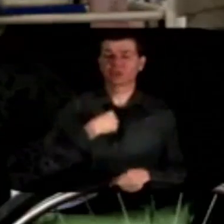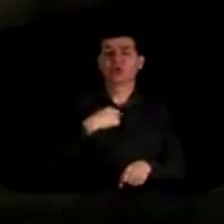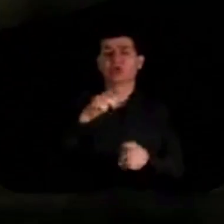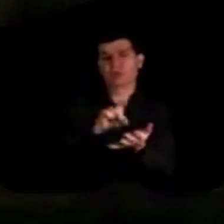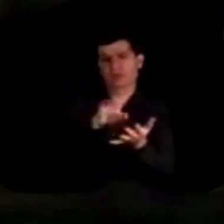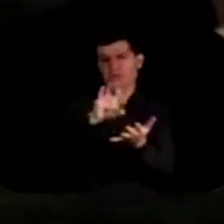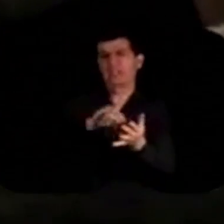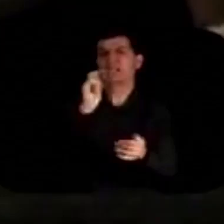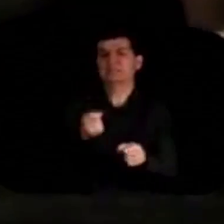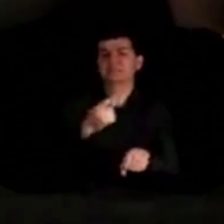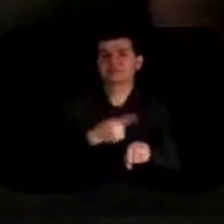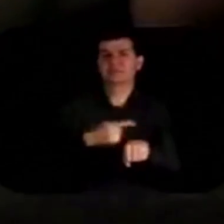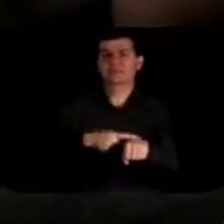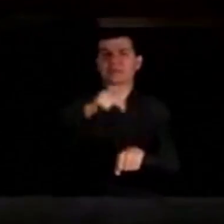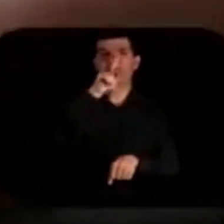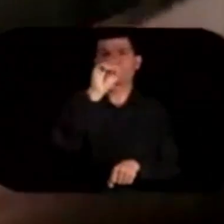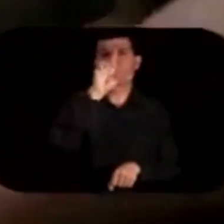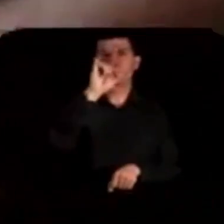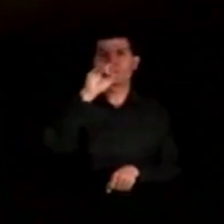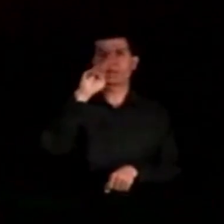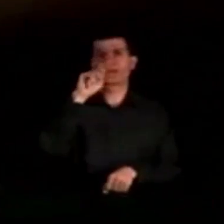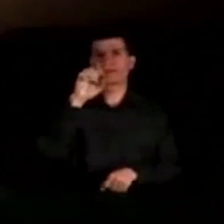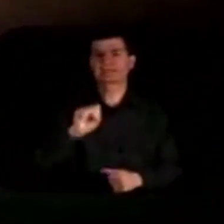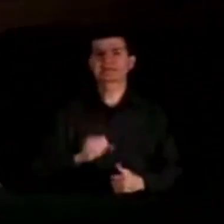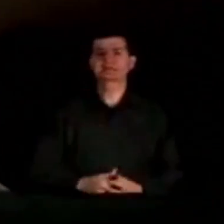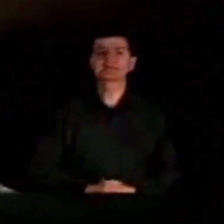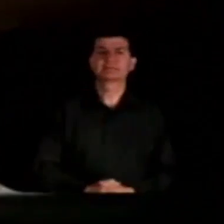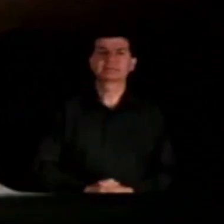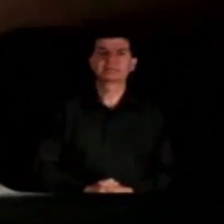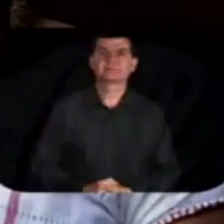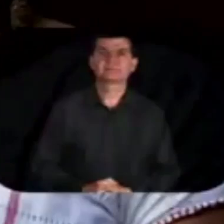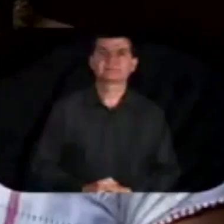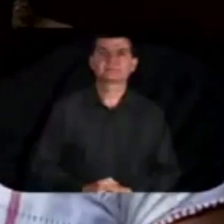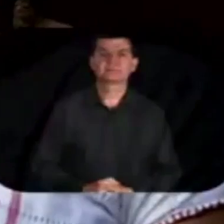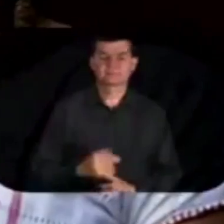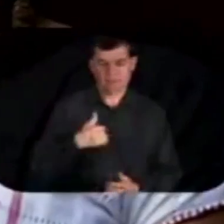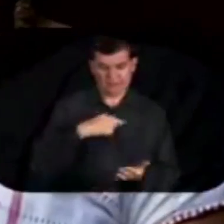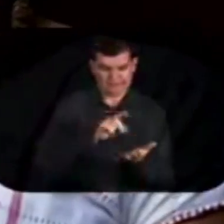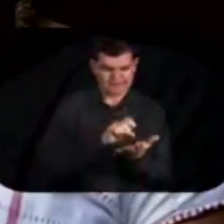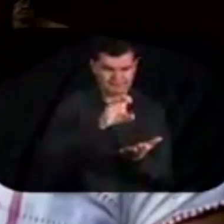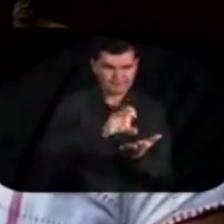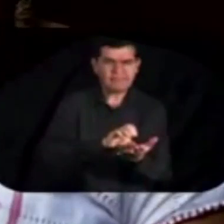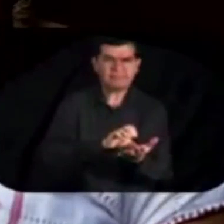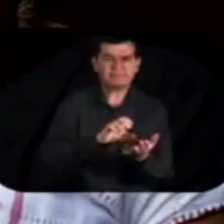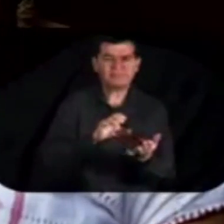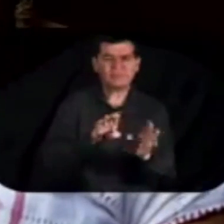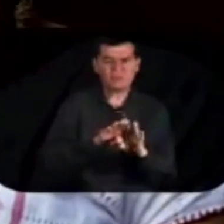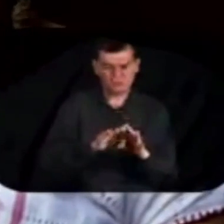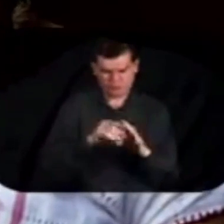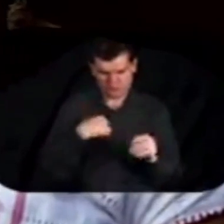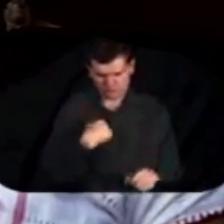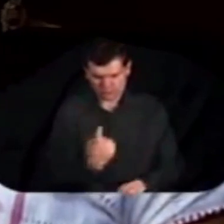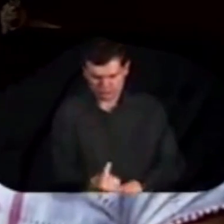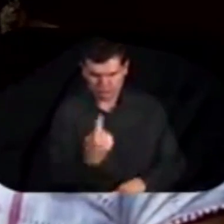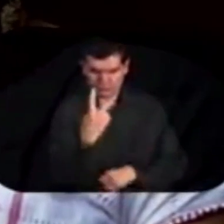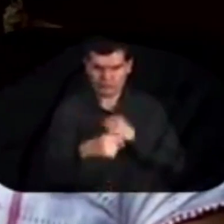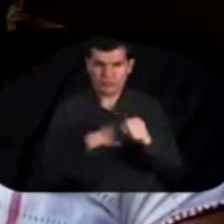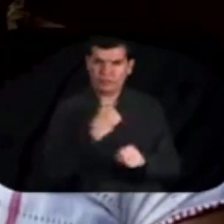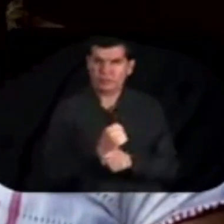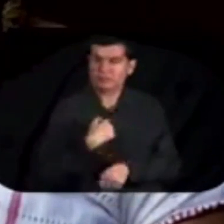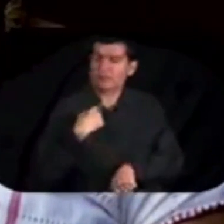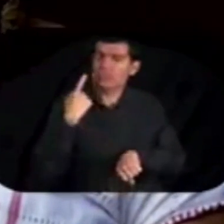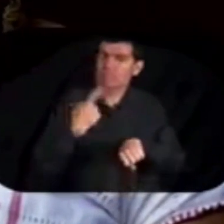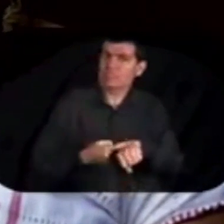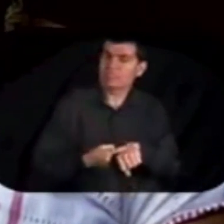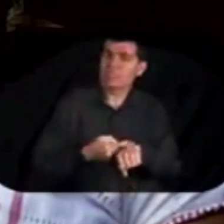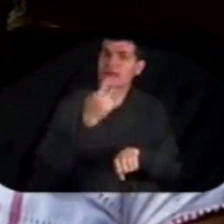and I have a poliomyelitis sequel. My disability,